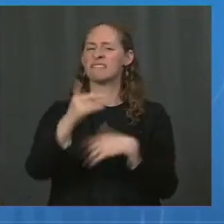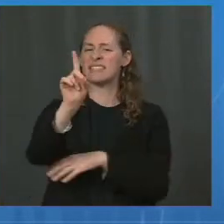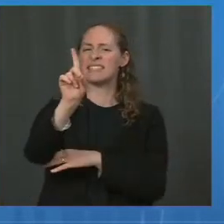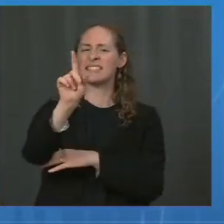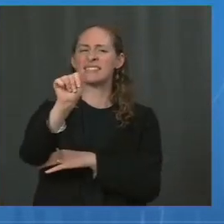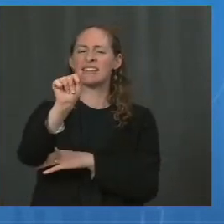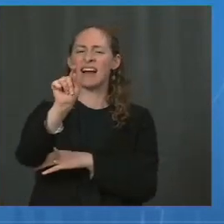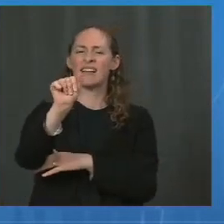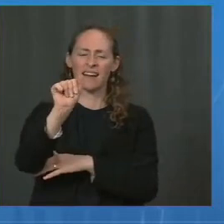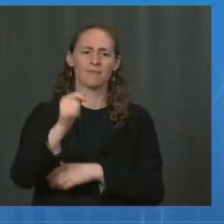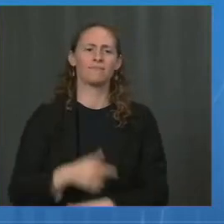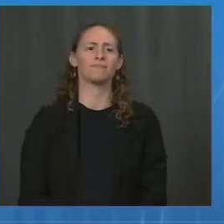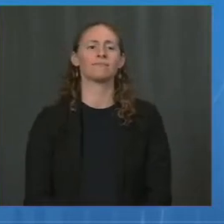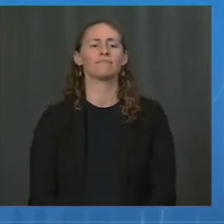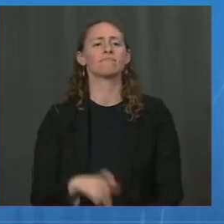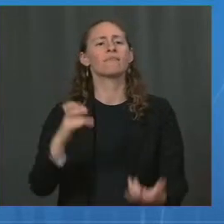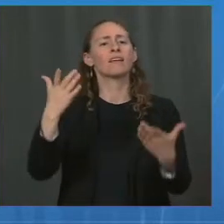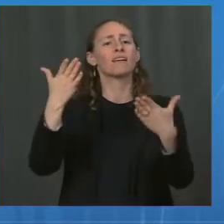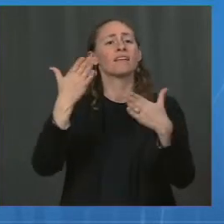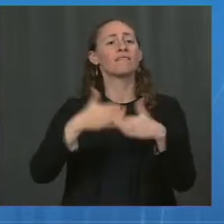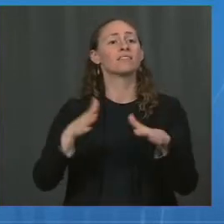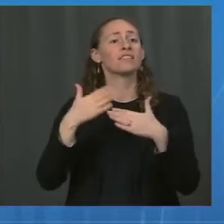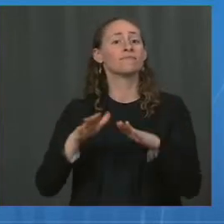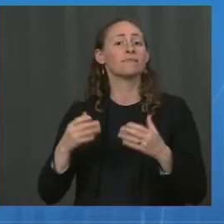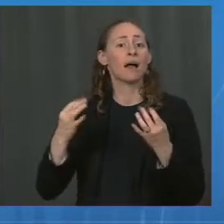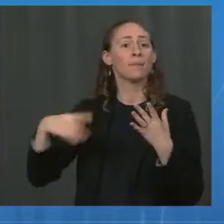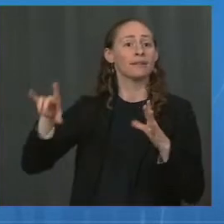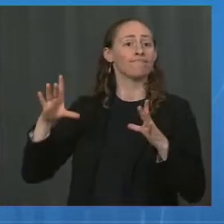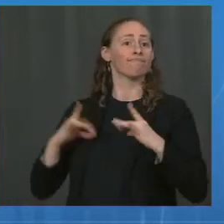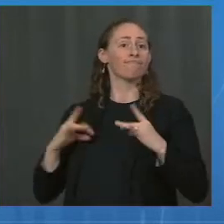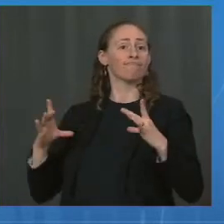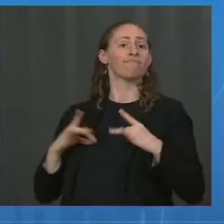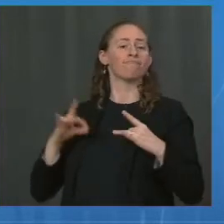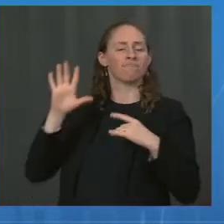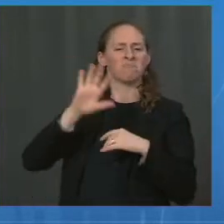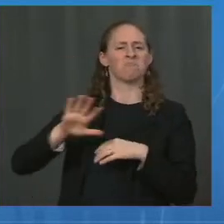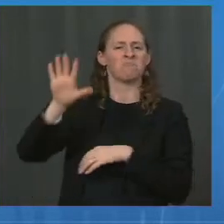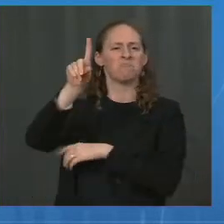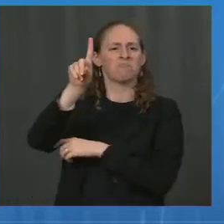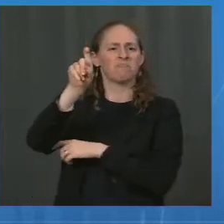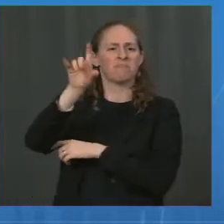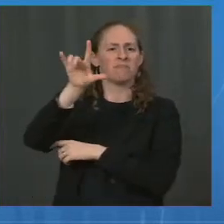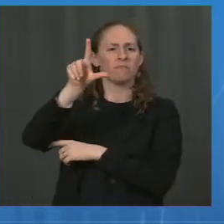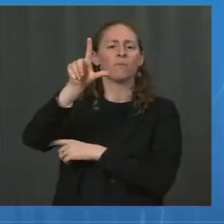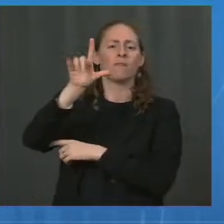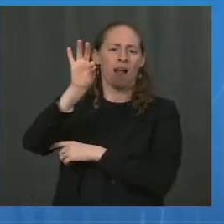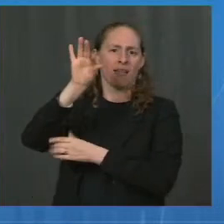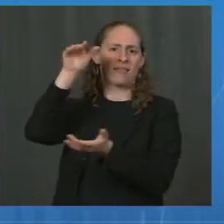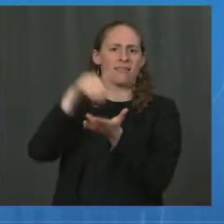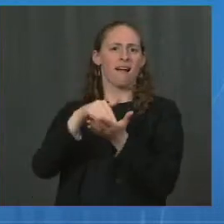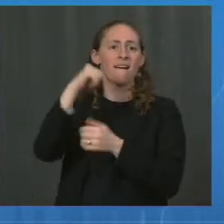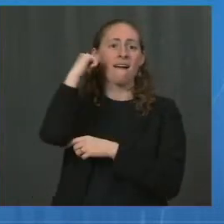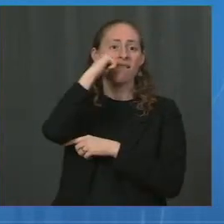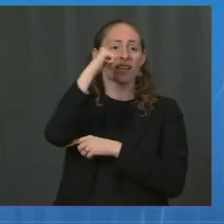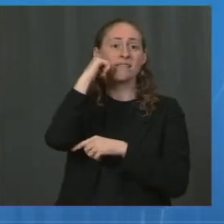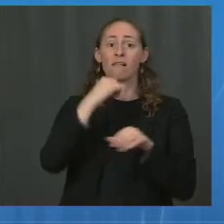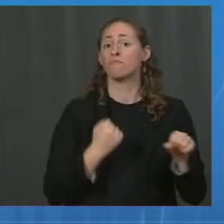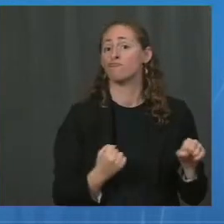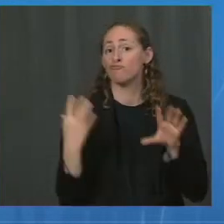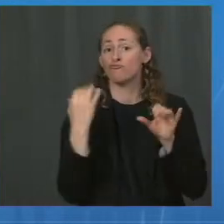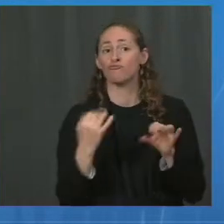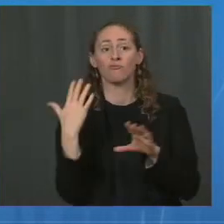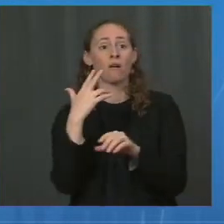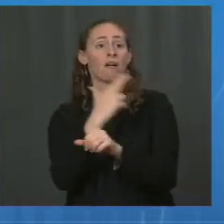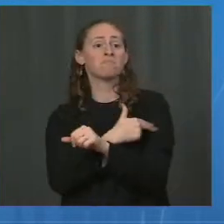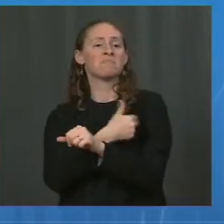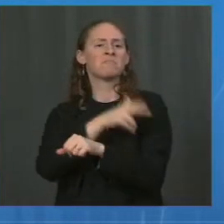about 129,000 cases per day. Our 7-day average of hospital admissions is about 11,500 cases